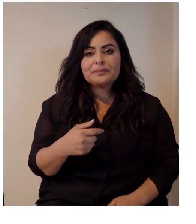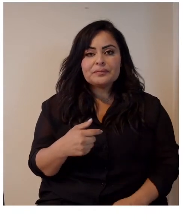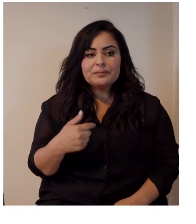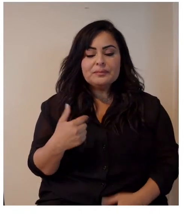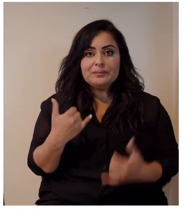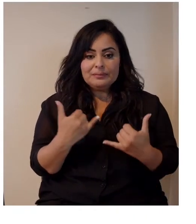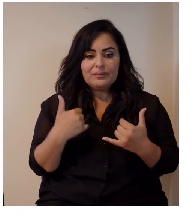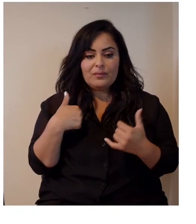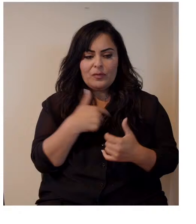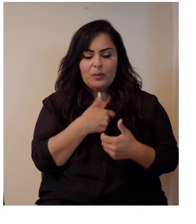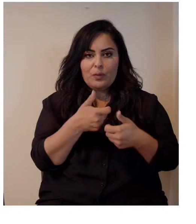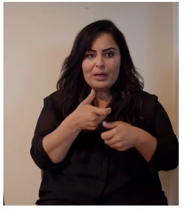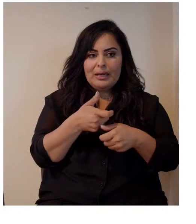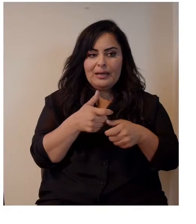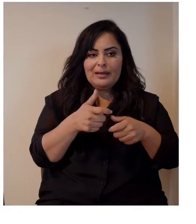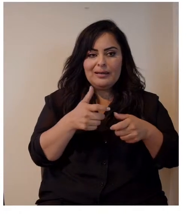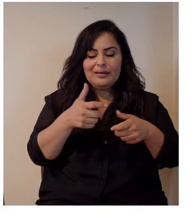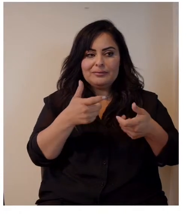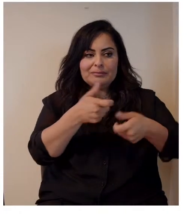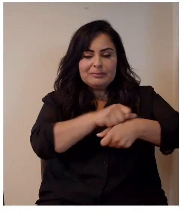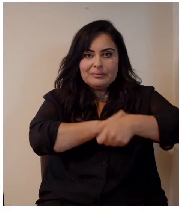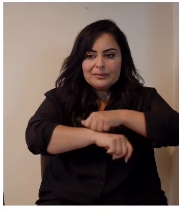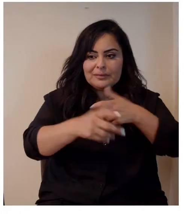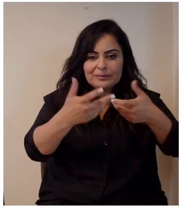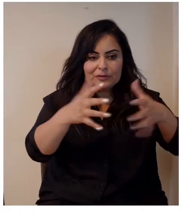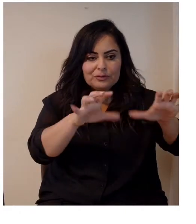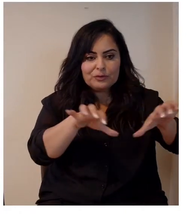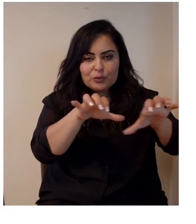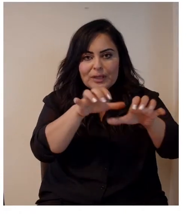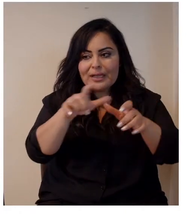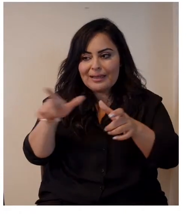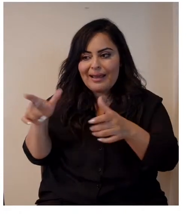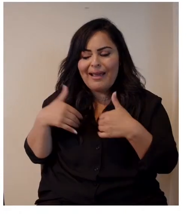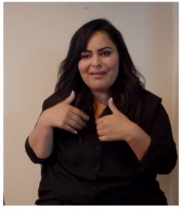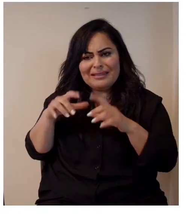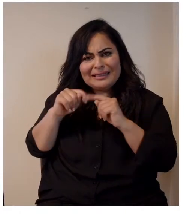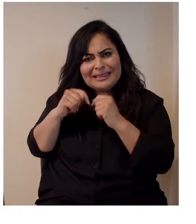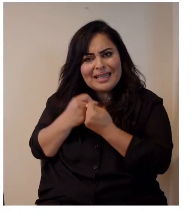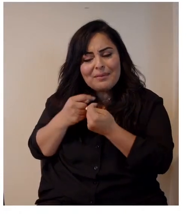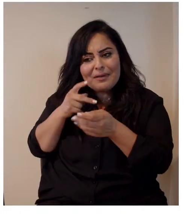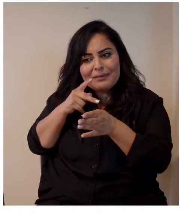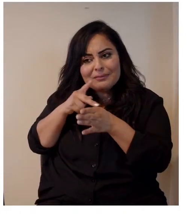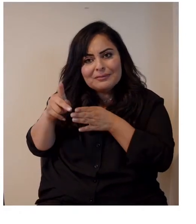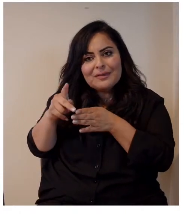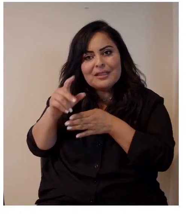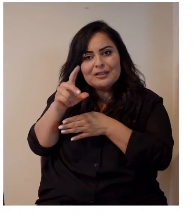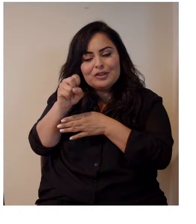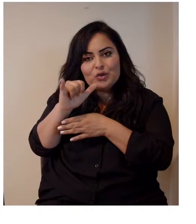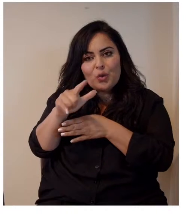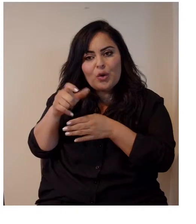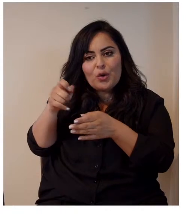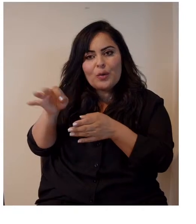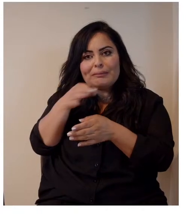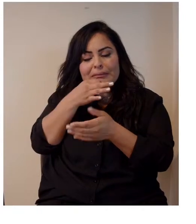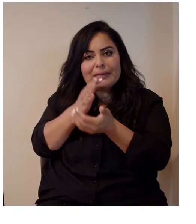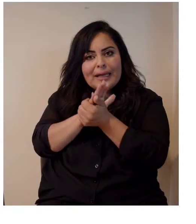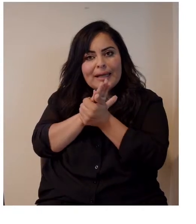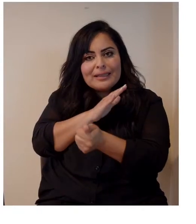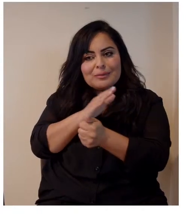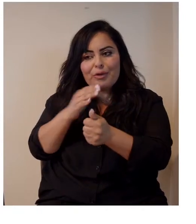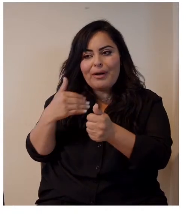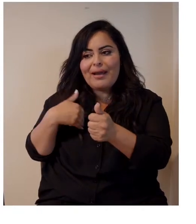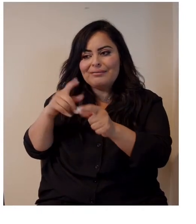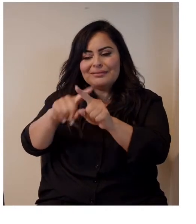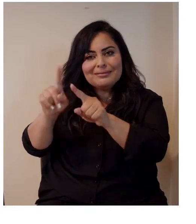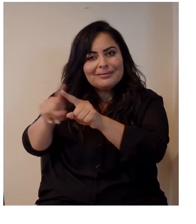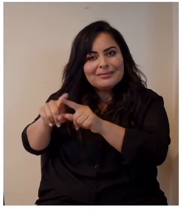ramping down, they are ramping up. They have hydrologists, soil experts, all that. They come in, assess the area, develop a